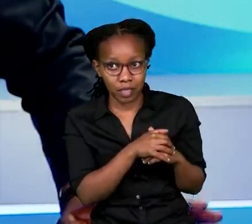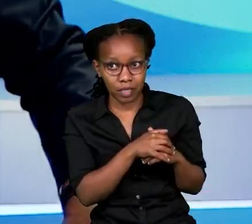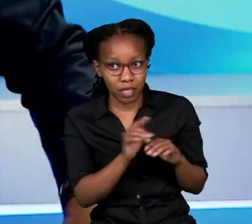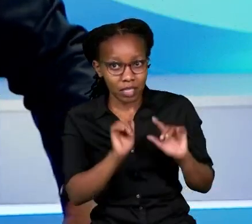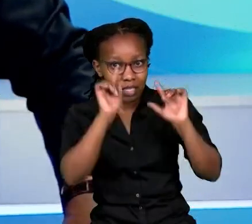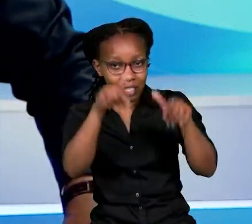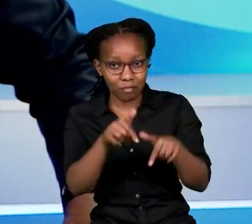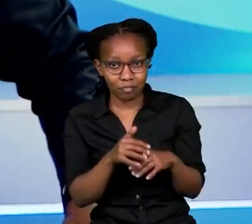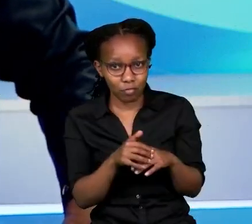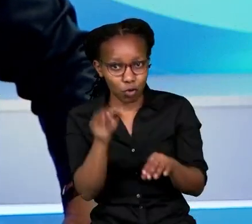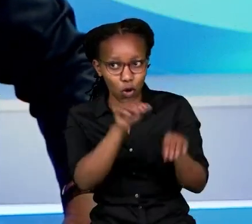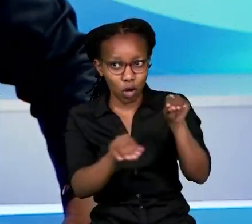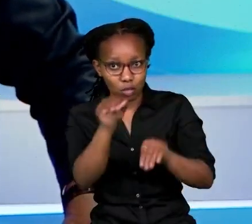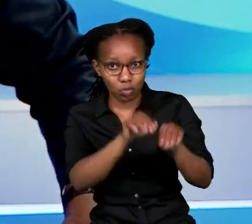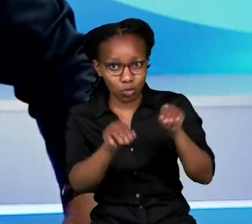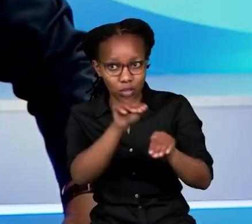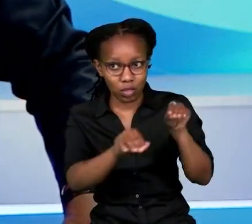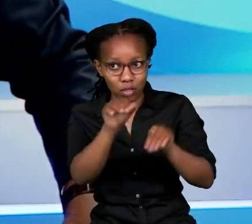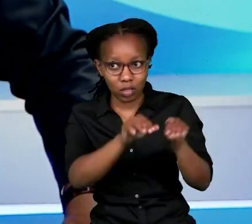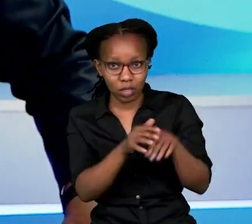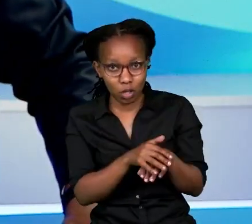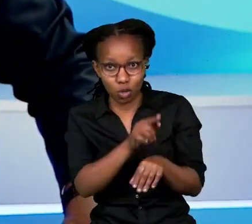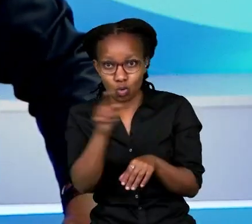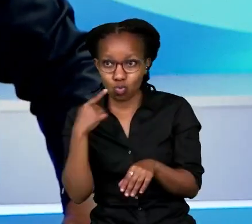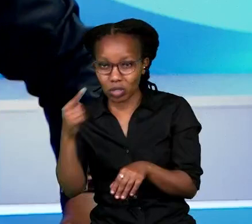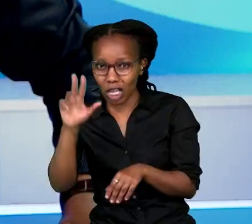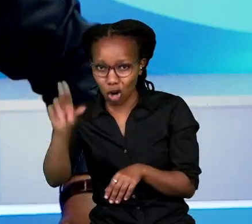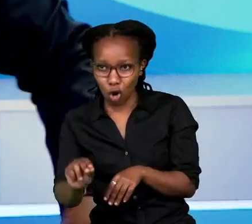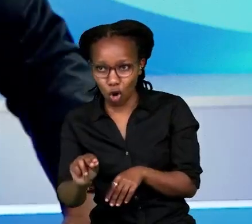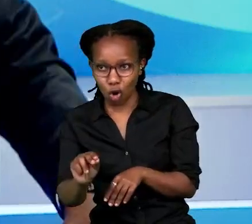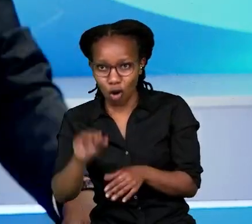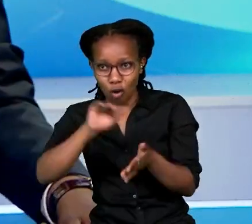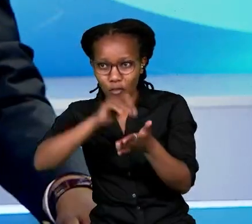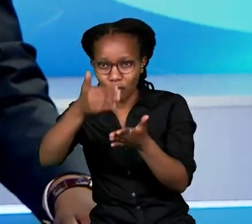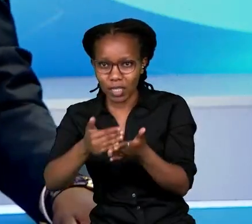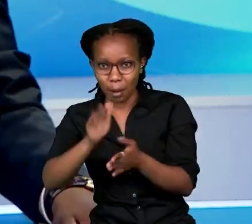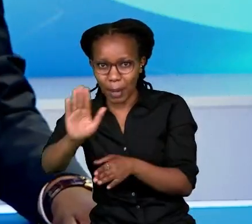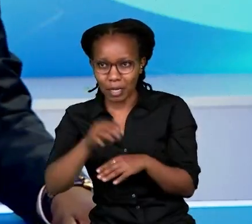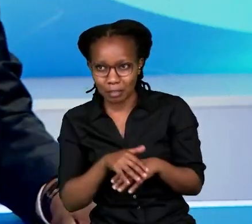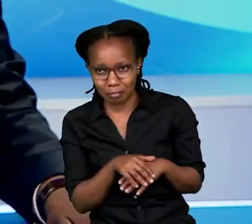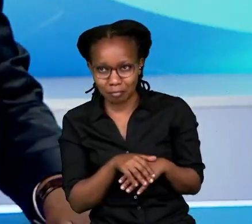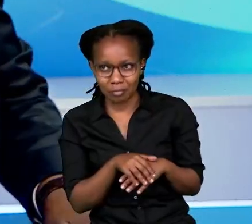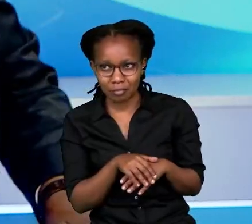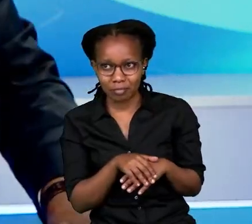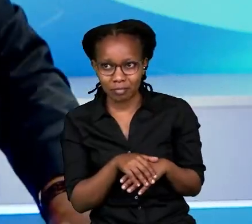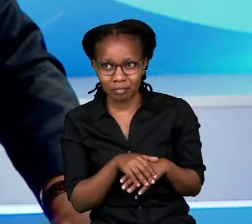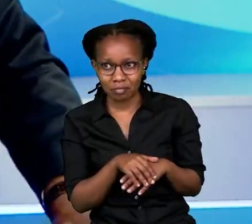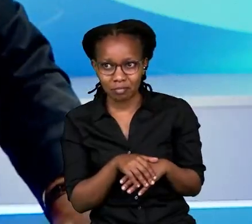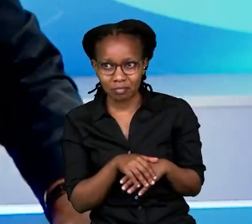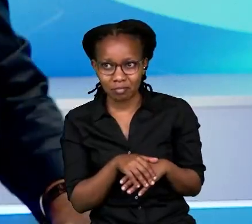for a fundraising, are you going to tell him no, hiyo pesa yako leo, or the Raila Odinga will